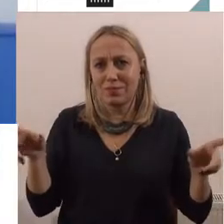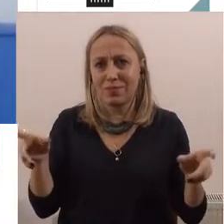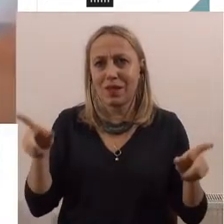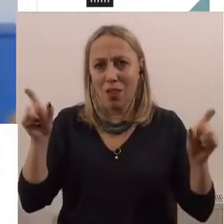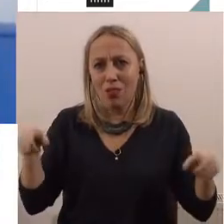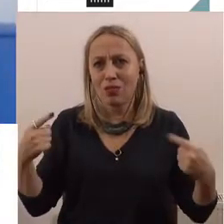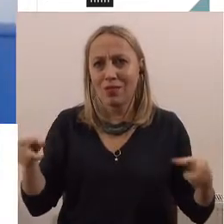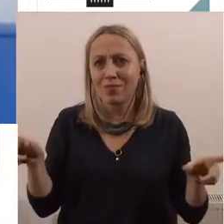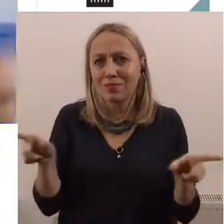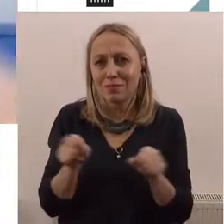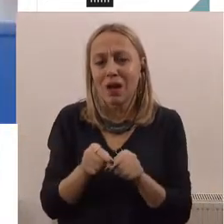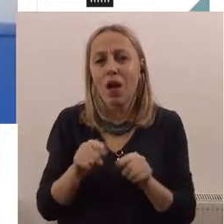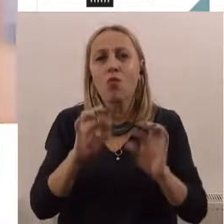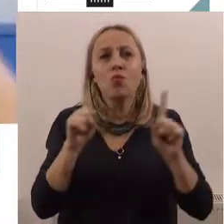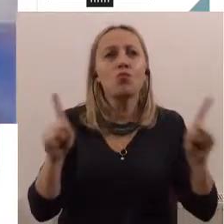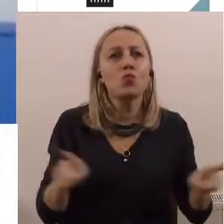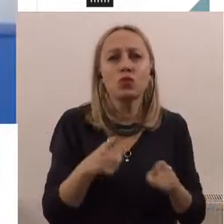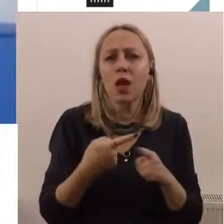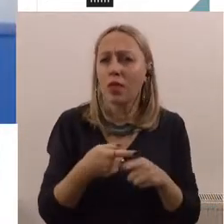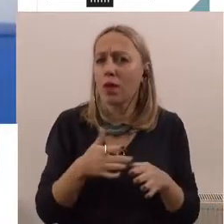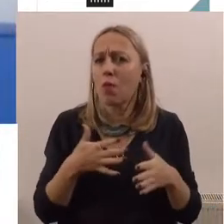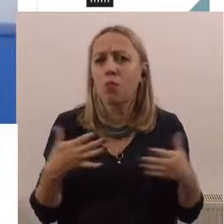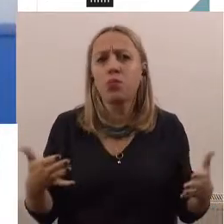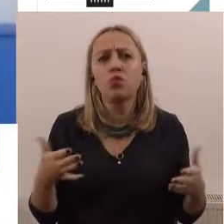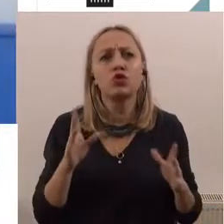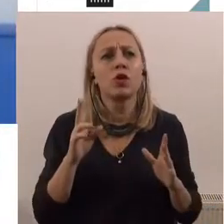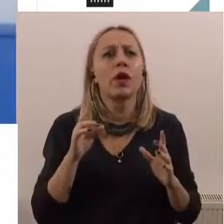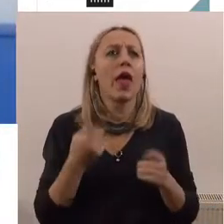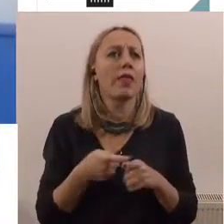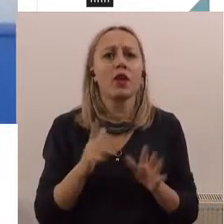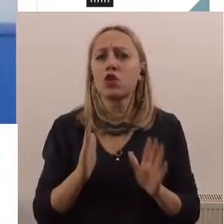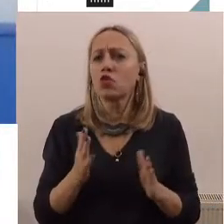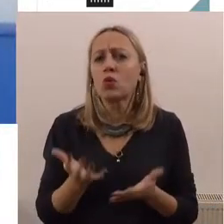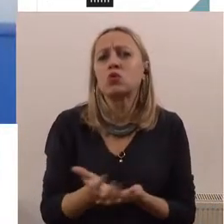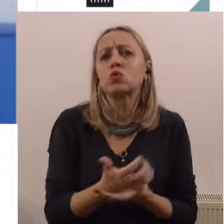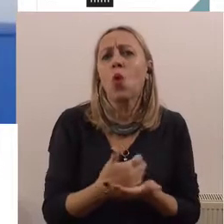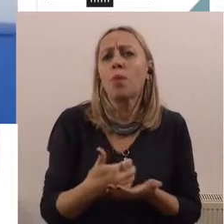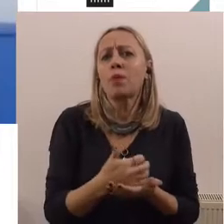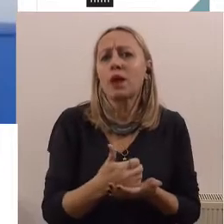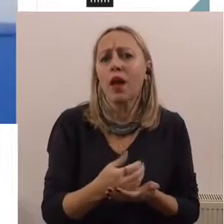So it's so much more than just a museum with some art pieces.